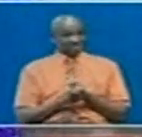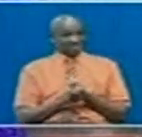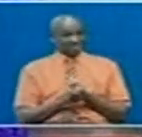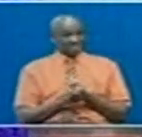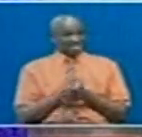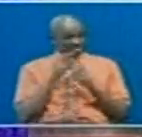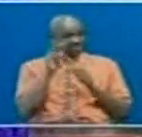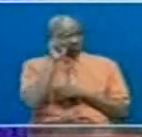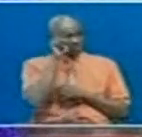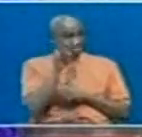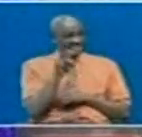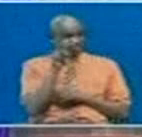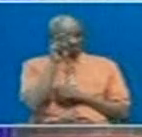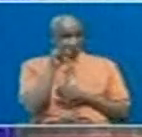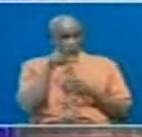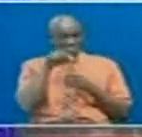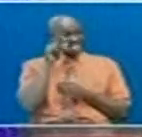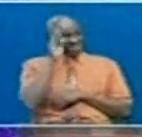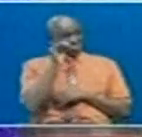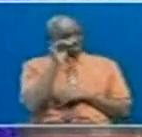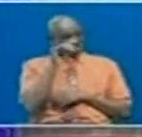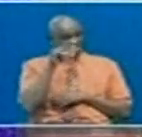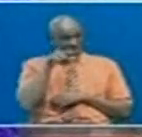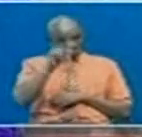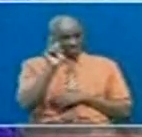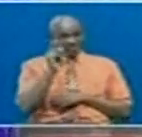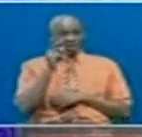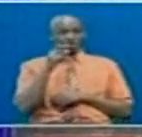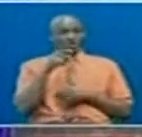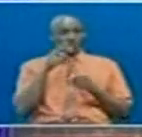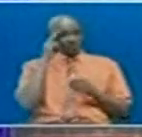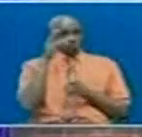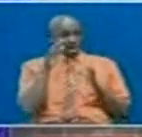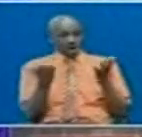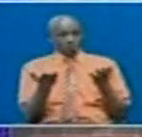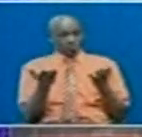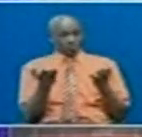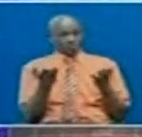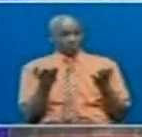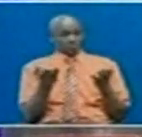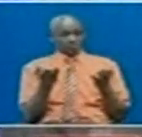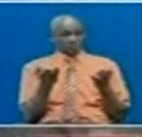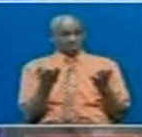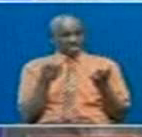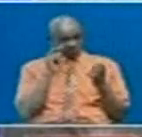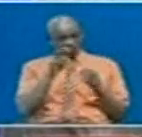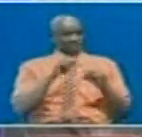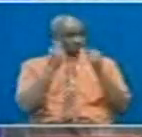if you study them from the point of view of